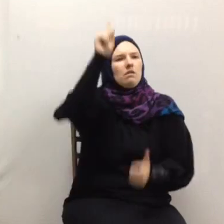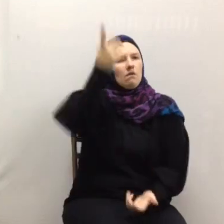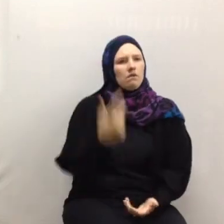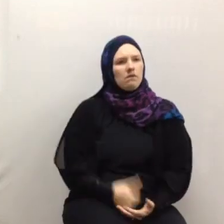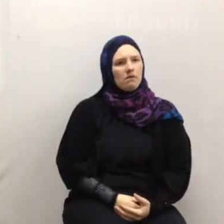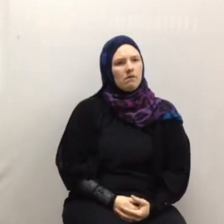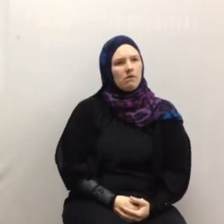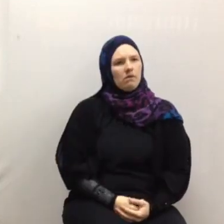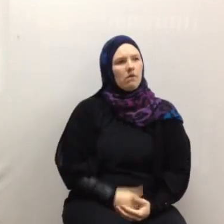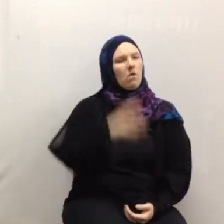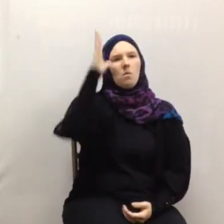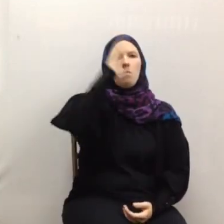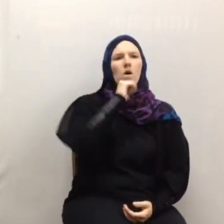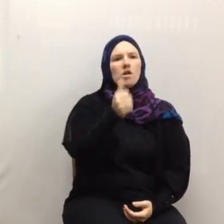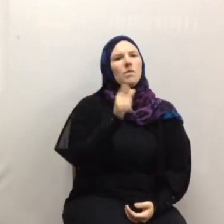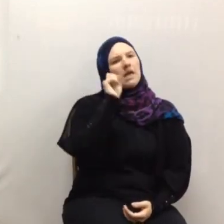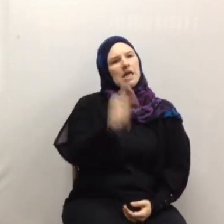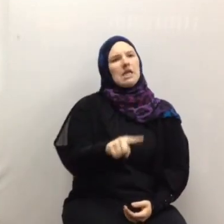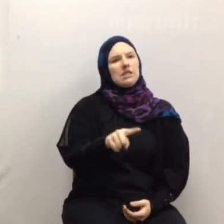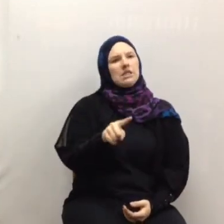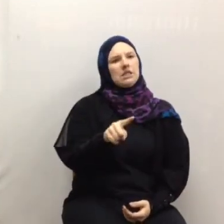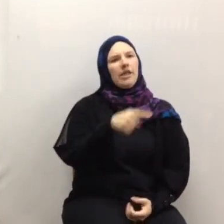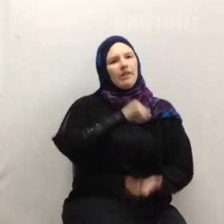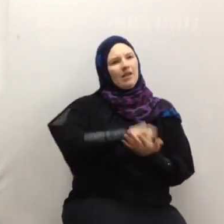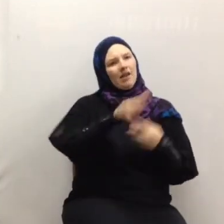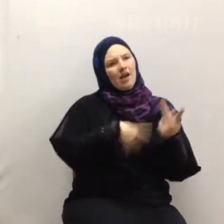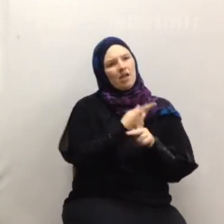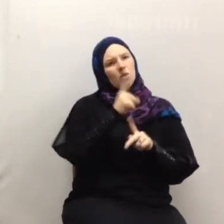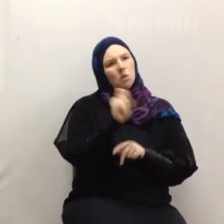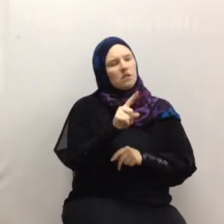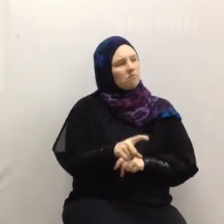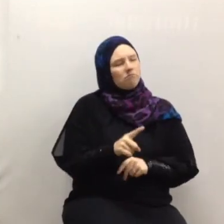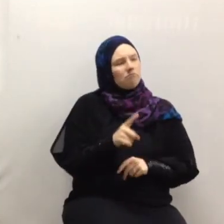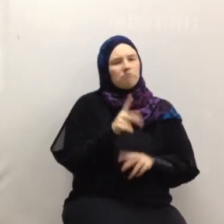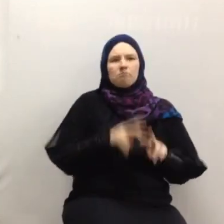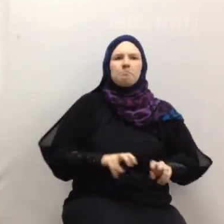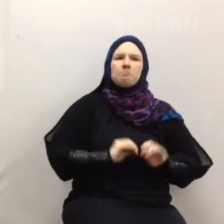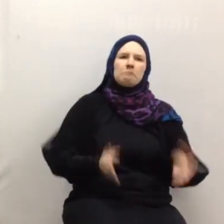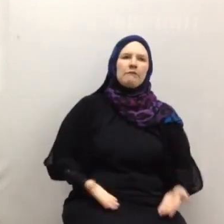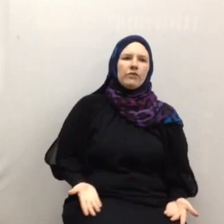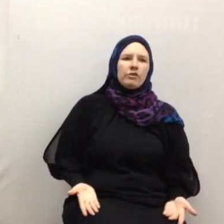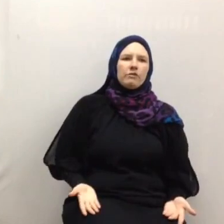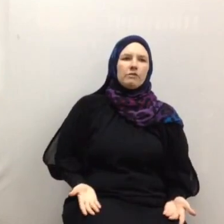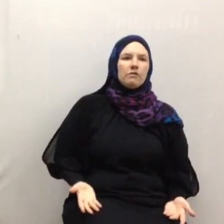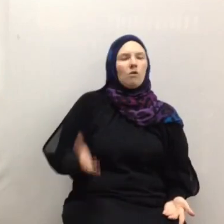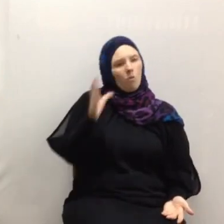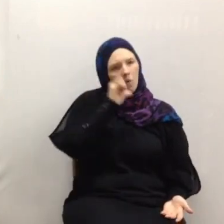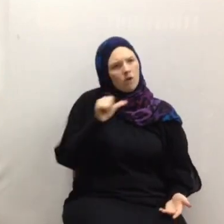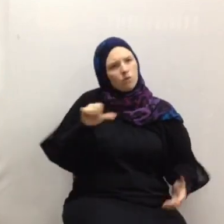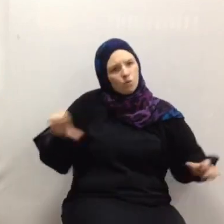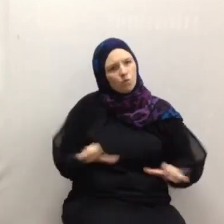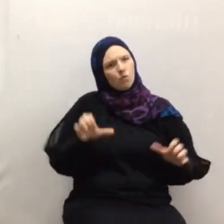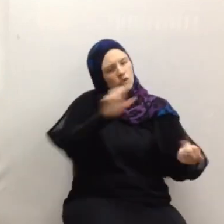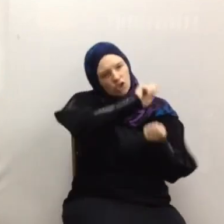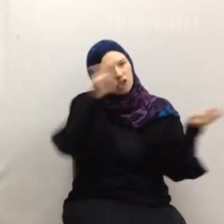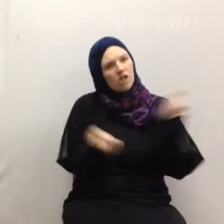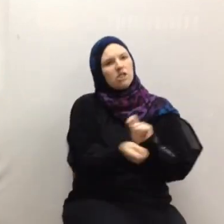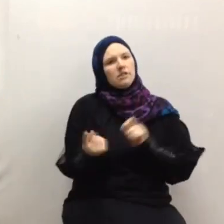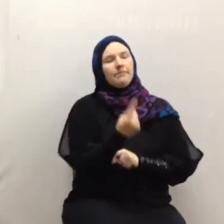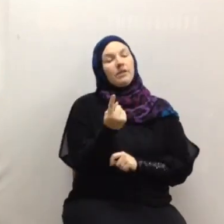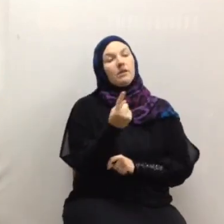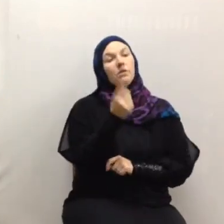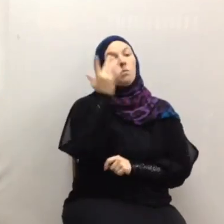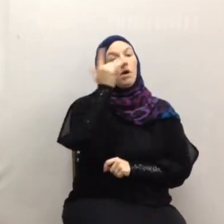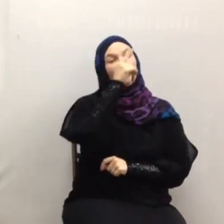even ask those questions? And why don't we do something about it? It is because we